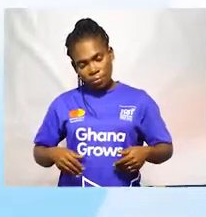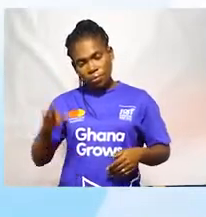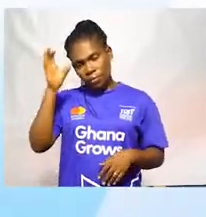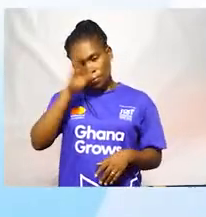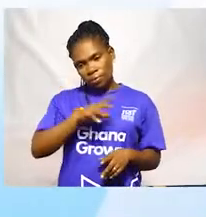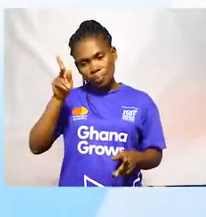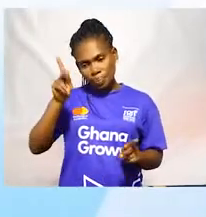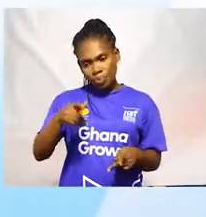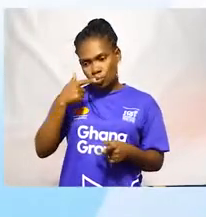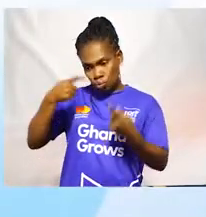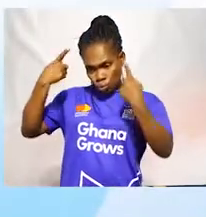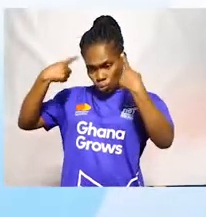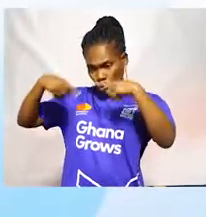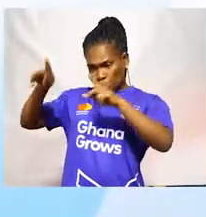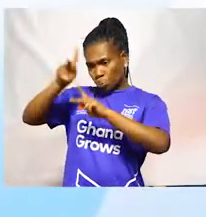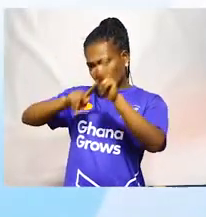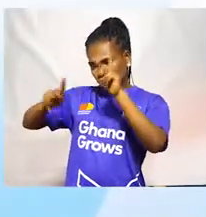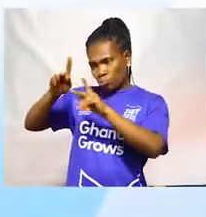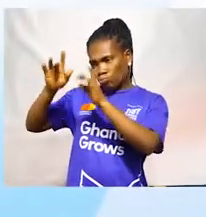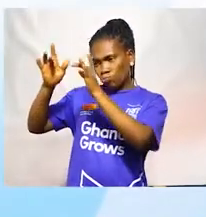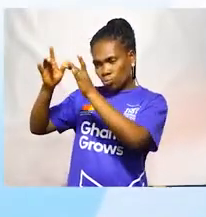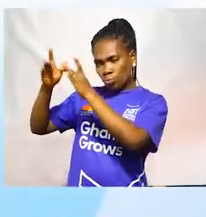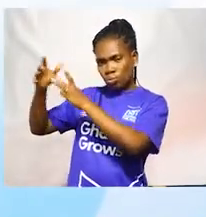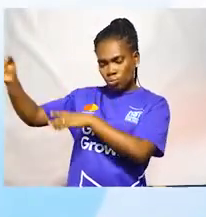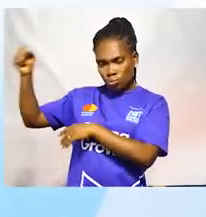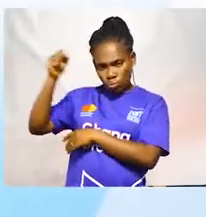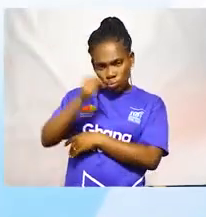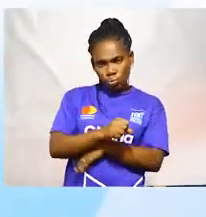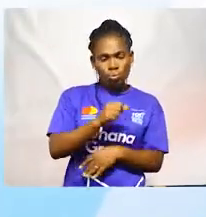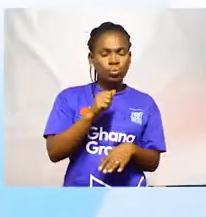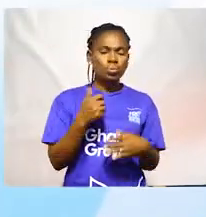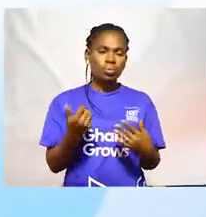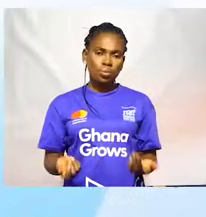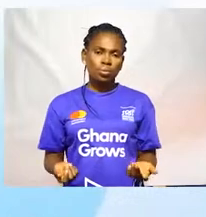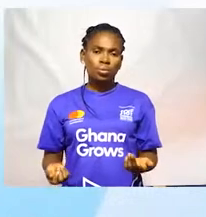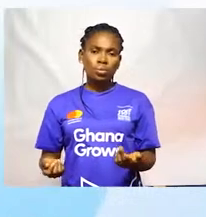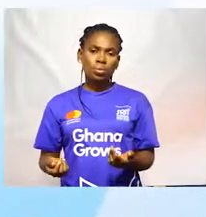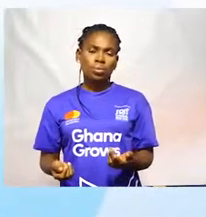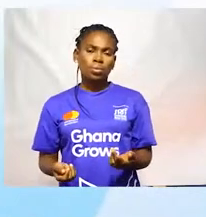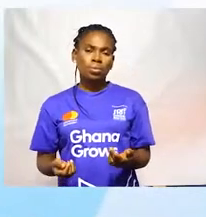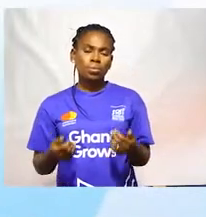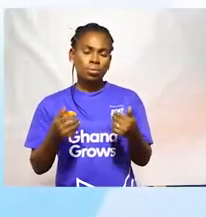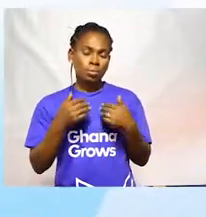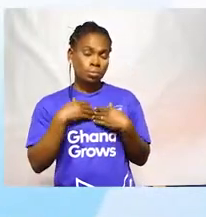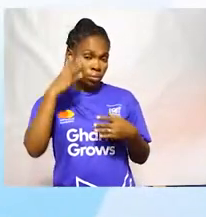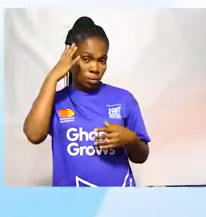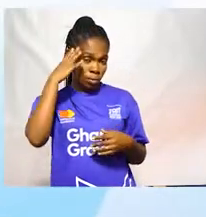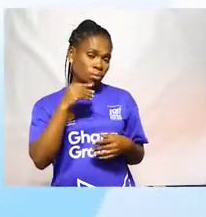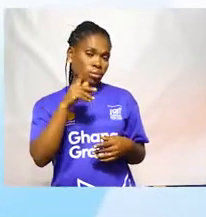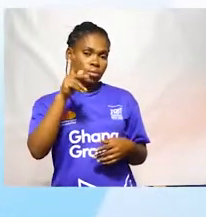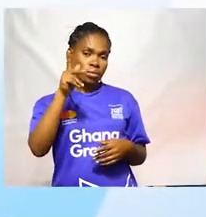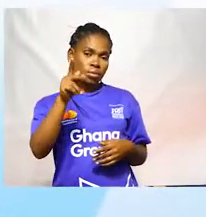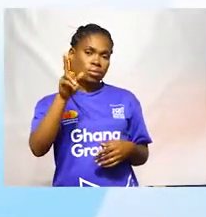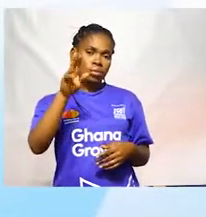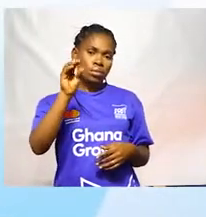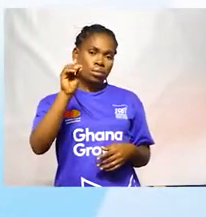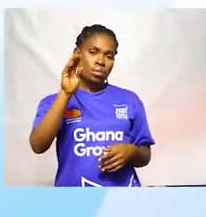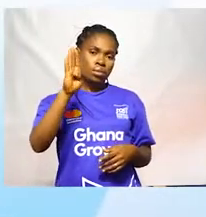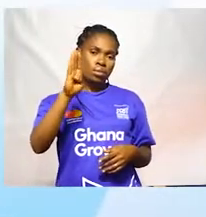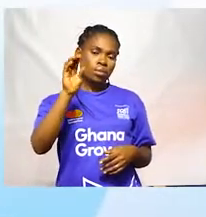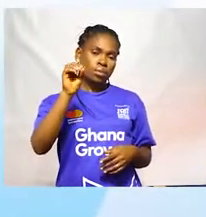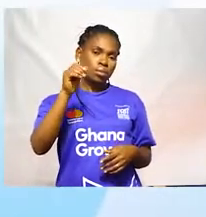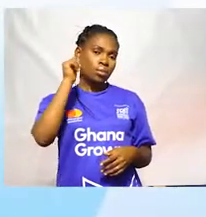the space. Let me talk about an experience a couple of weeks ago in Krobo Girls, where instead of telling the